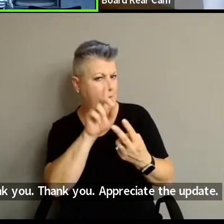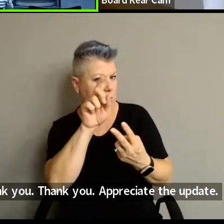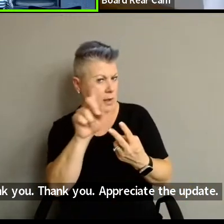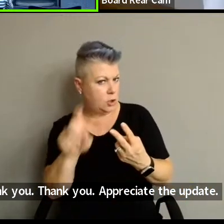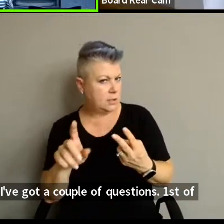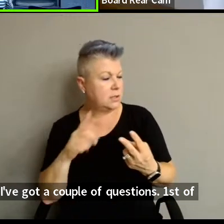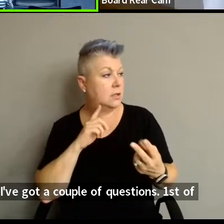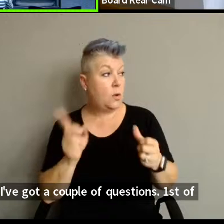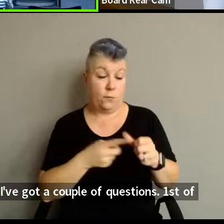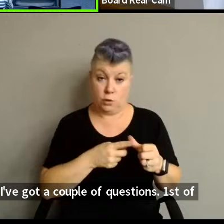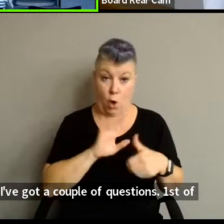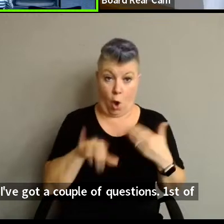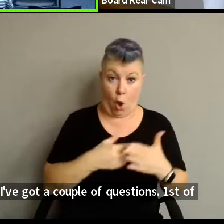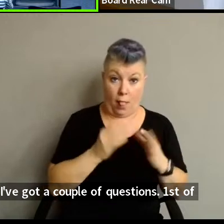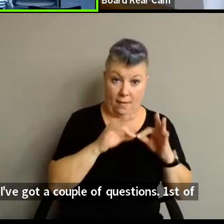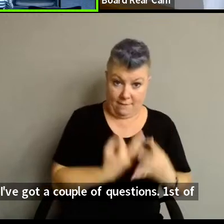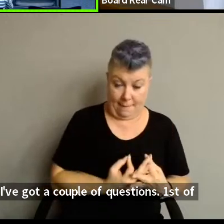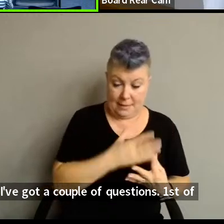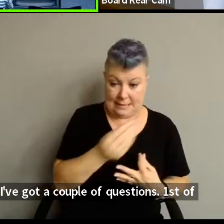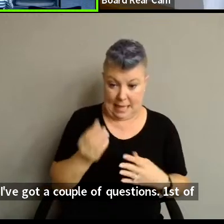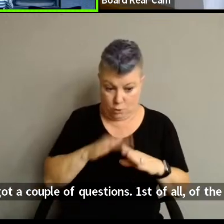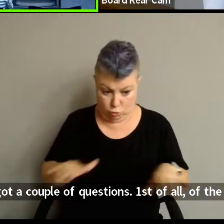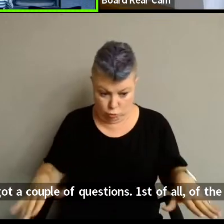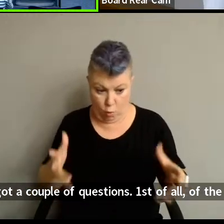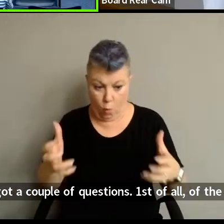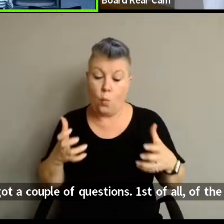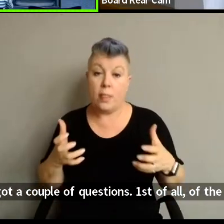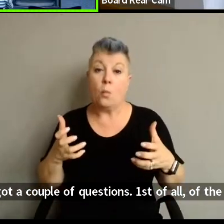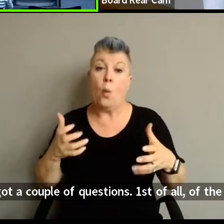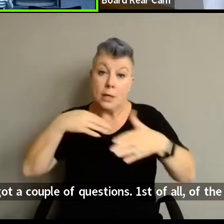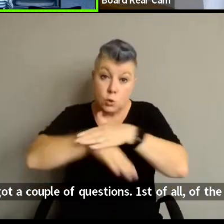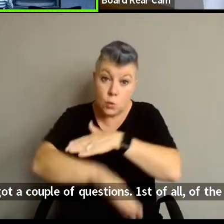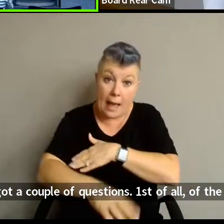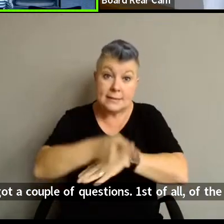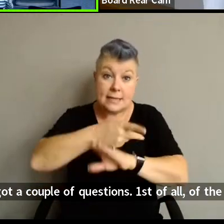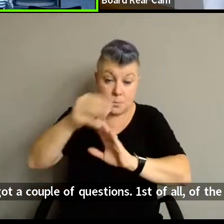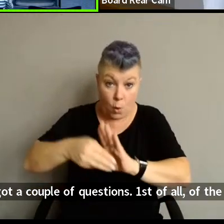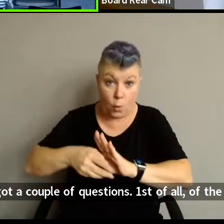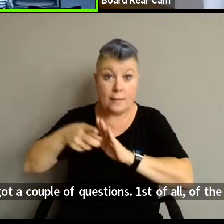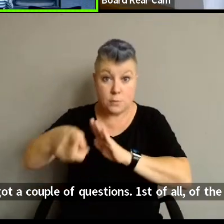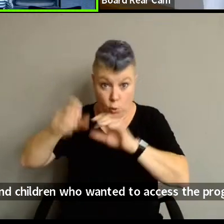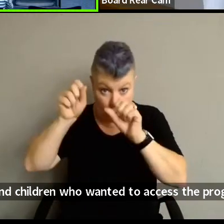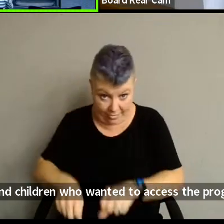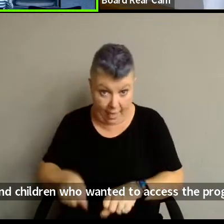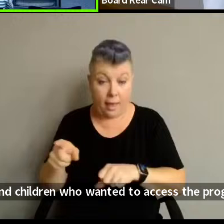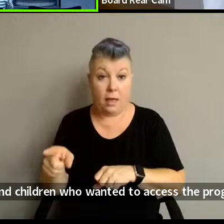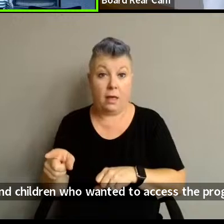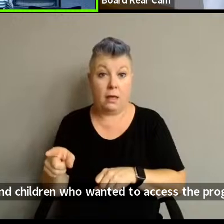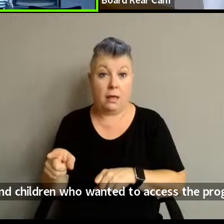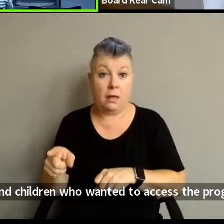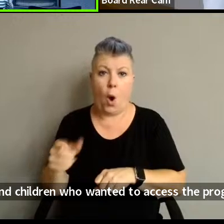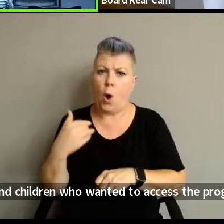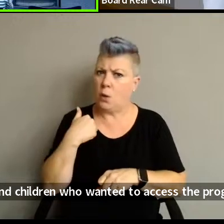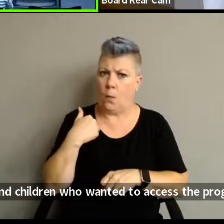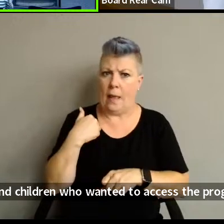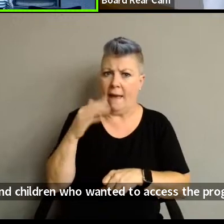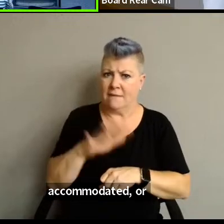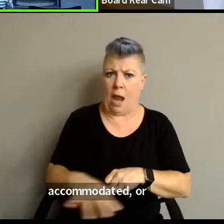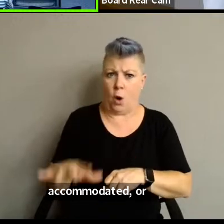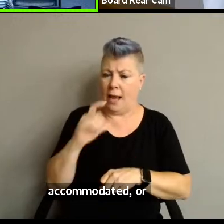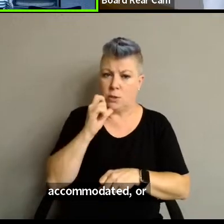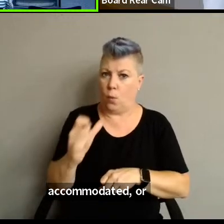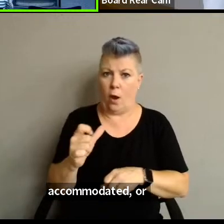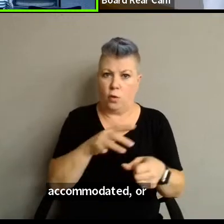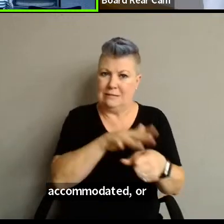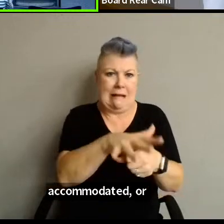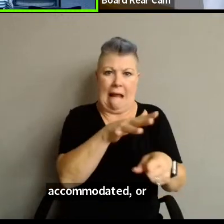the families and children who wanted to access the program accommodated, or were there places where there wasn't room? Was there a